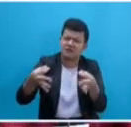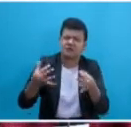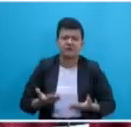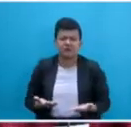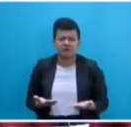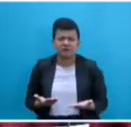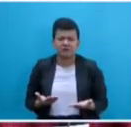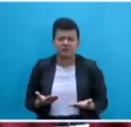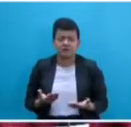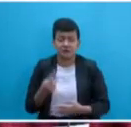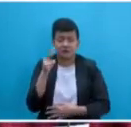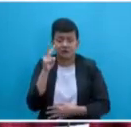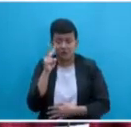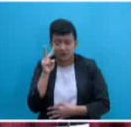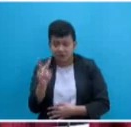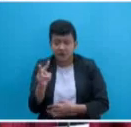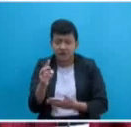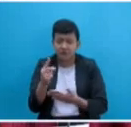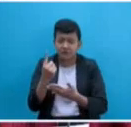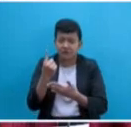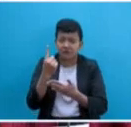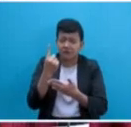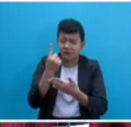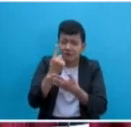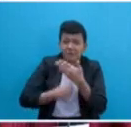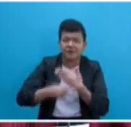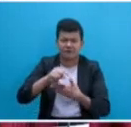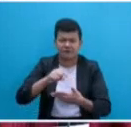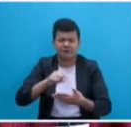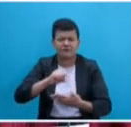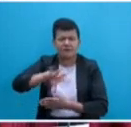from day to day, to the last syllable of recorded time.